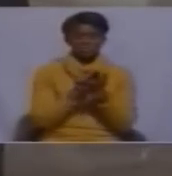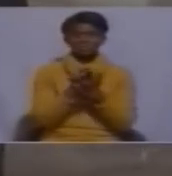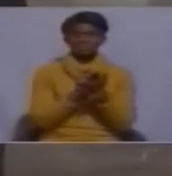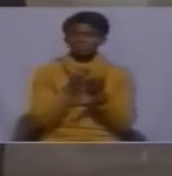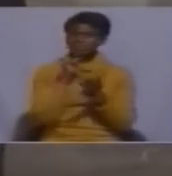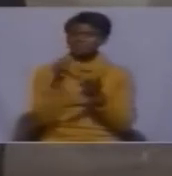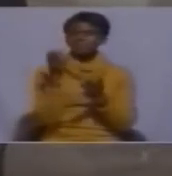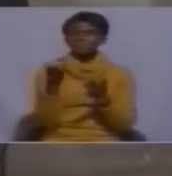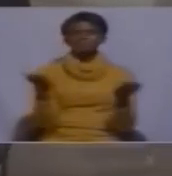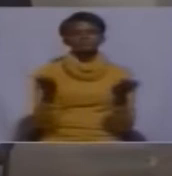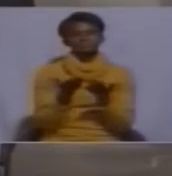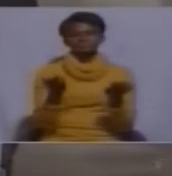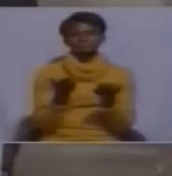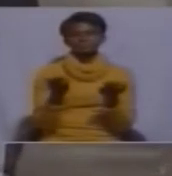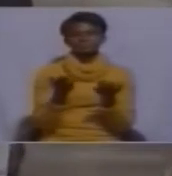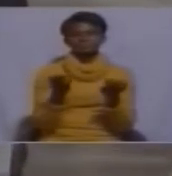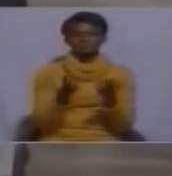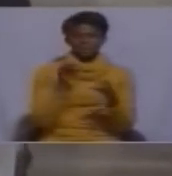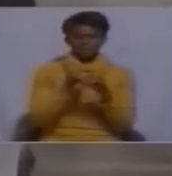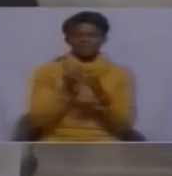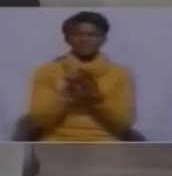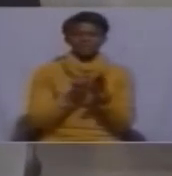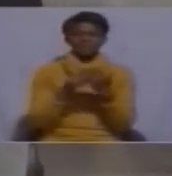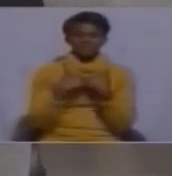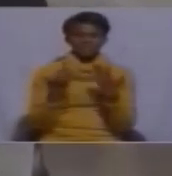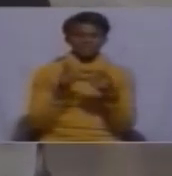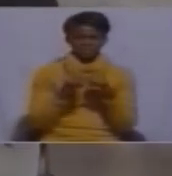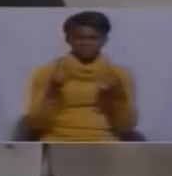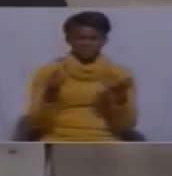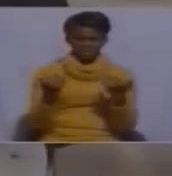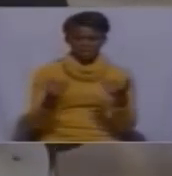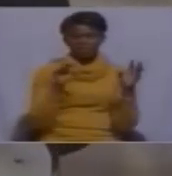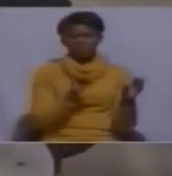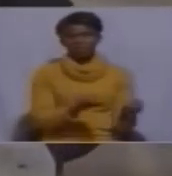longer acceptable, part of a law. But then when you go to